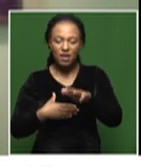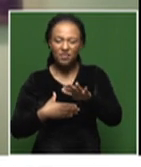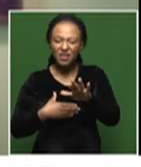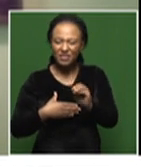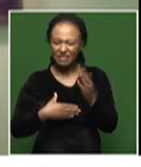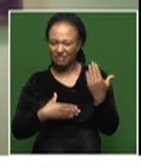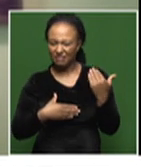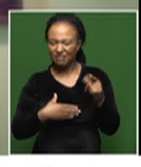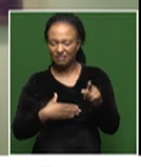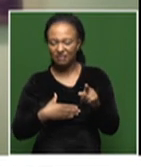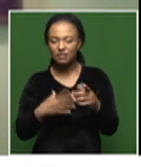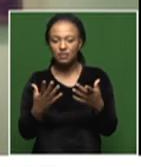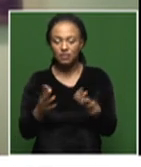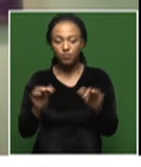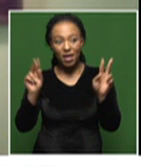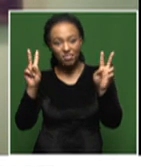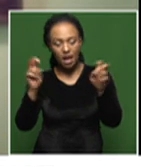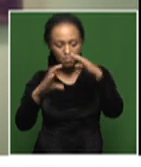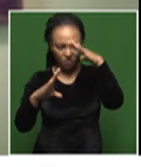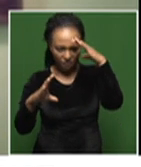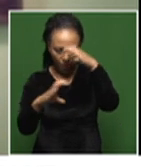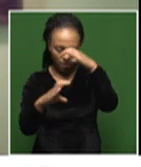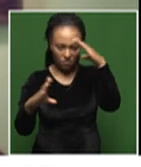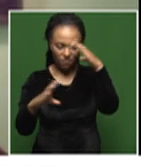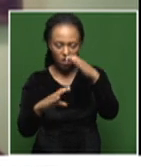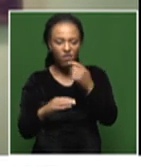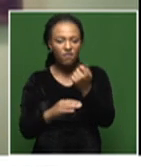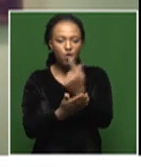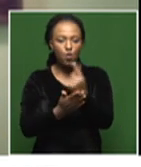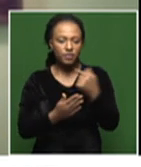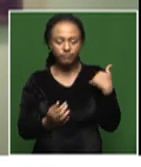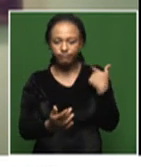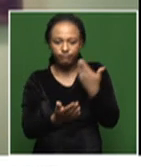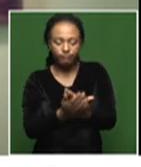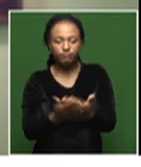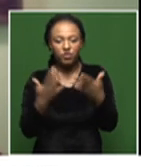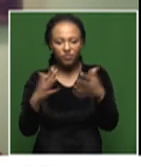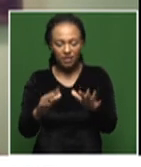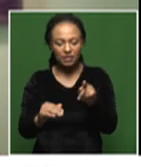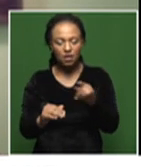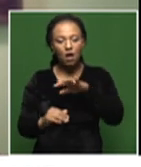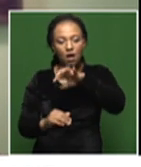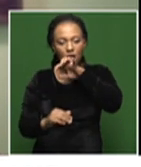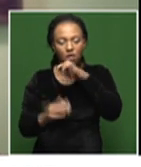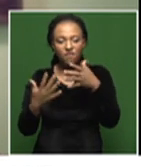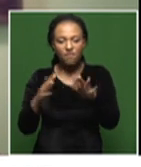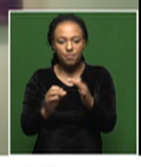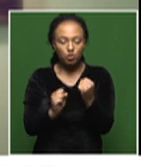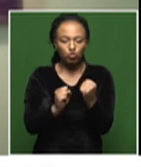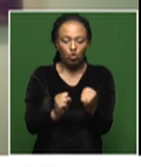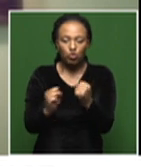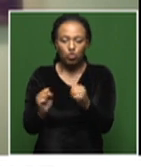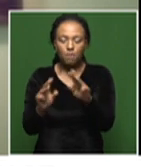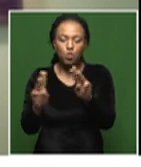So it's a theme we've been focusing on over the last few weeks, and we're delighted to have so many strong